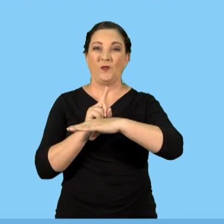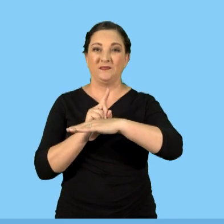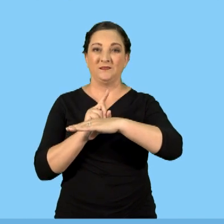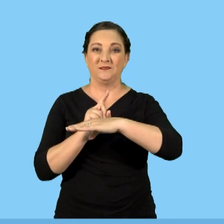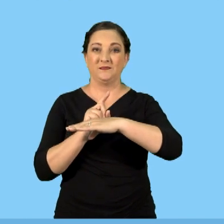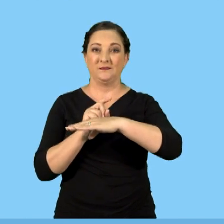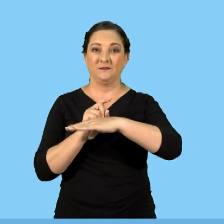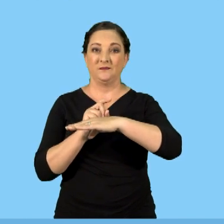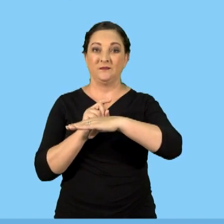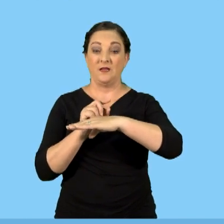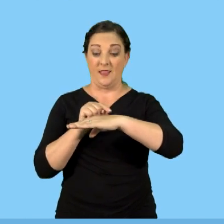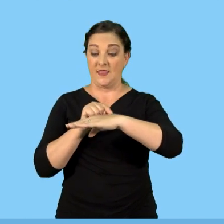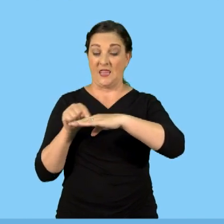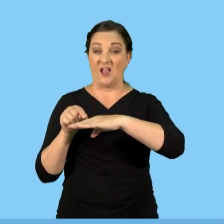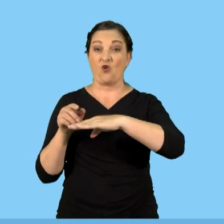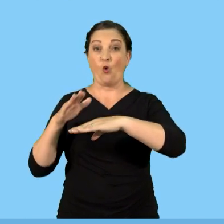to be